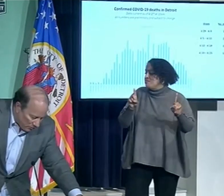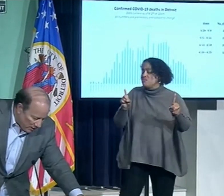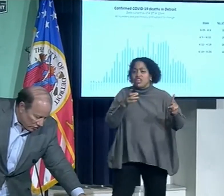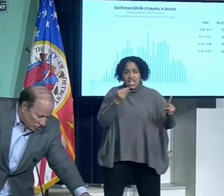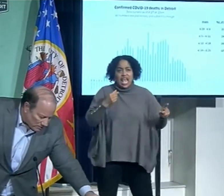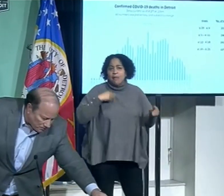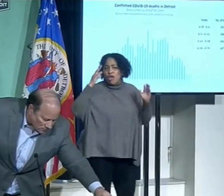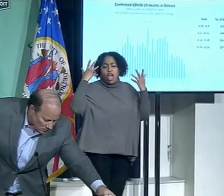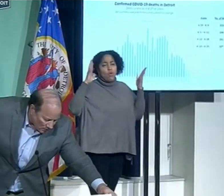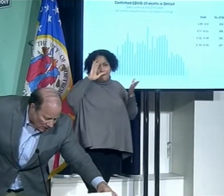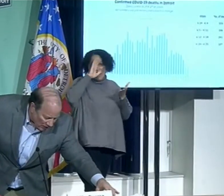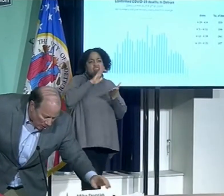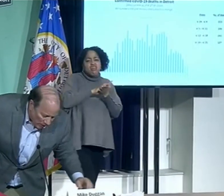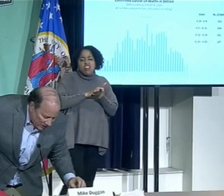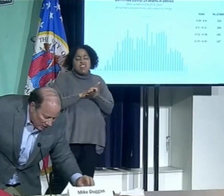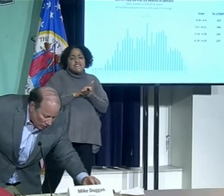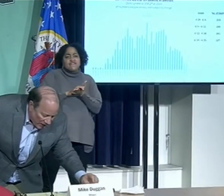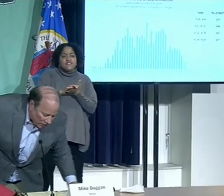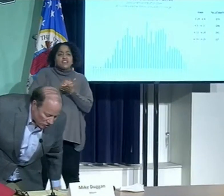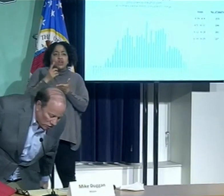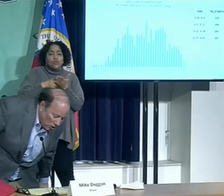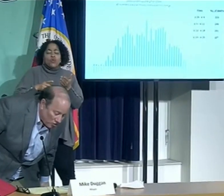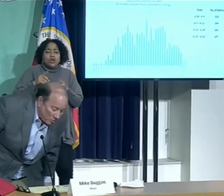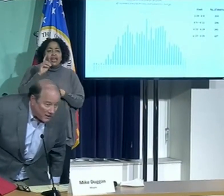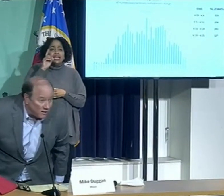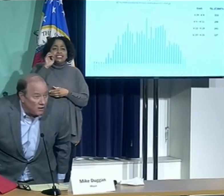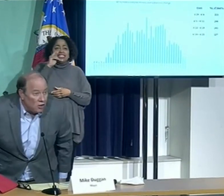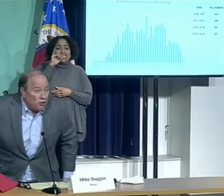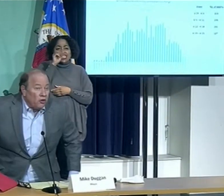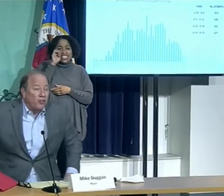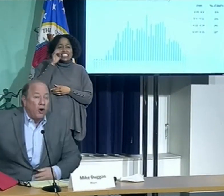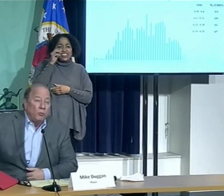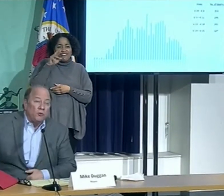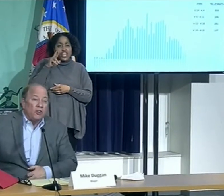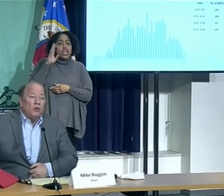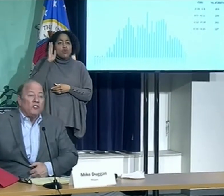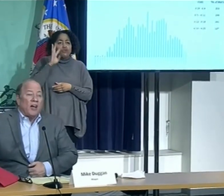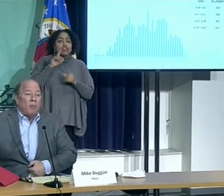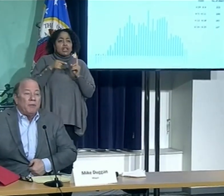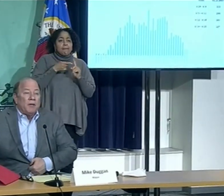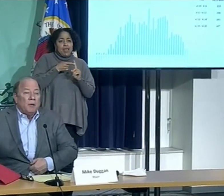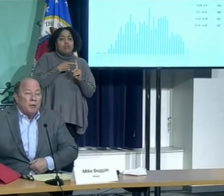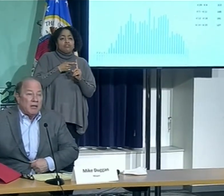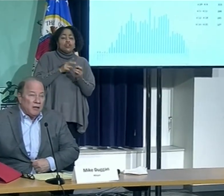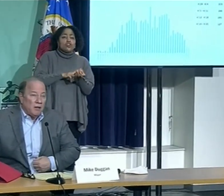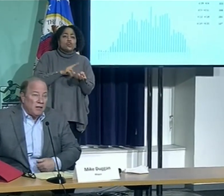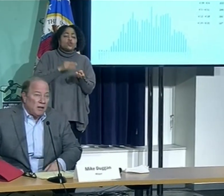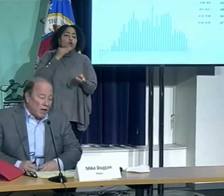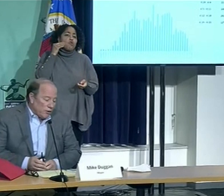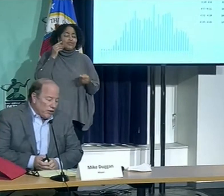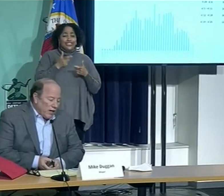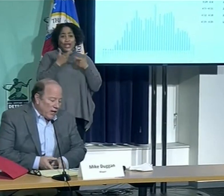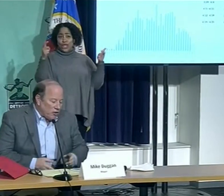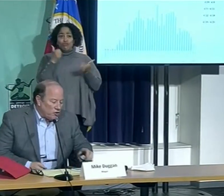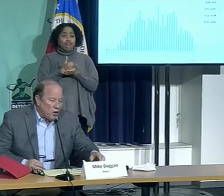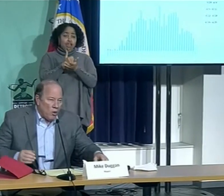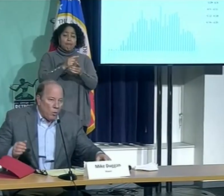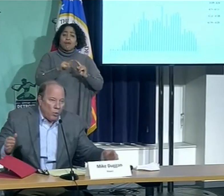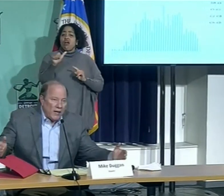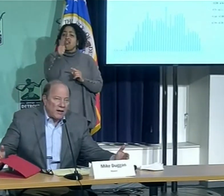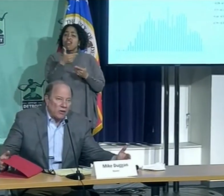I'm convinced that what Denise Fair is going to talk to you about in the nursing homes was a huge help. But the other thing